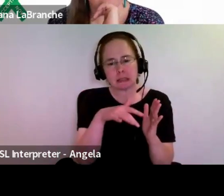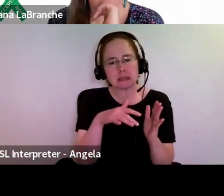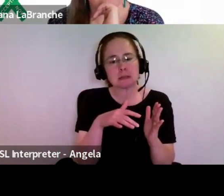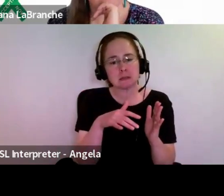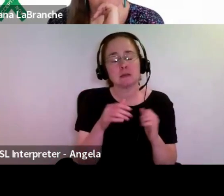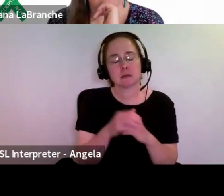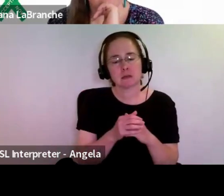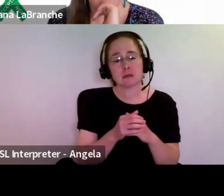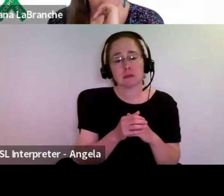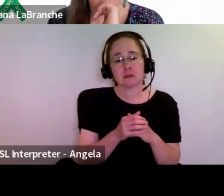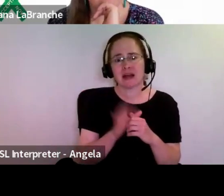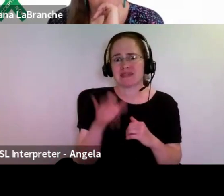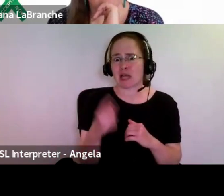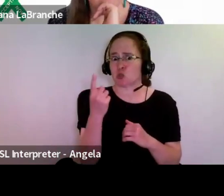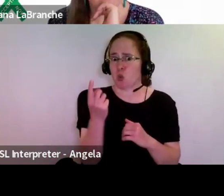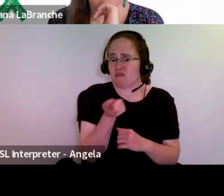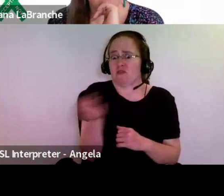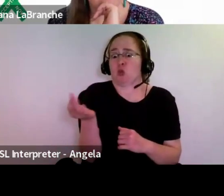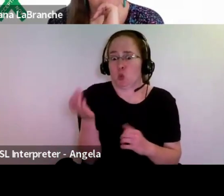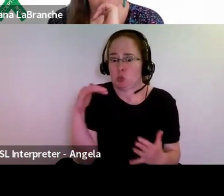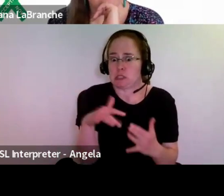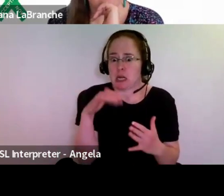is one of the few that is actually